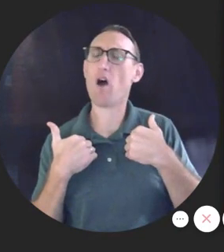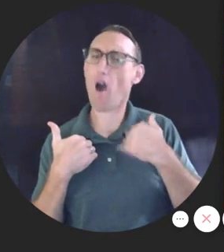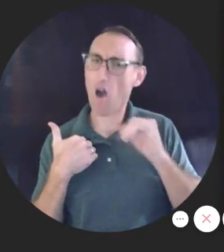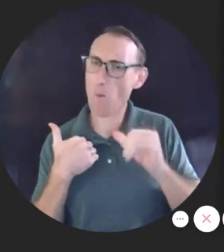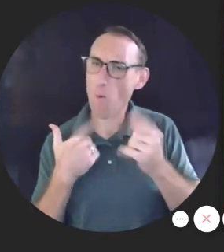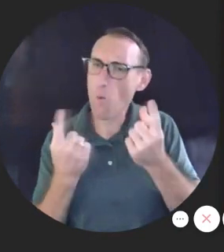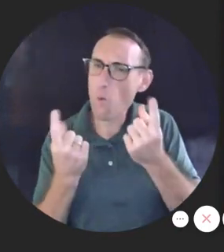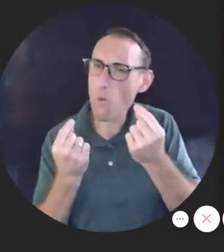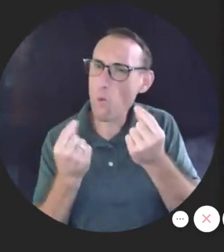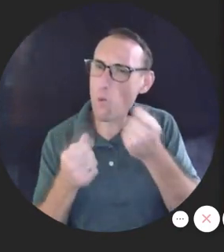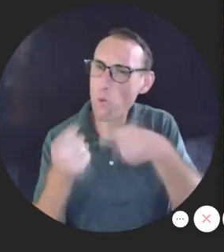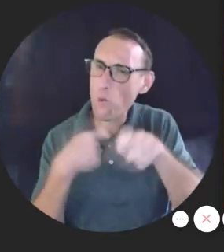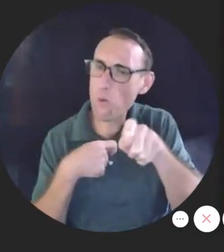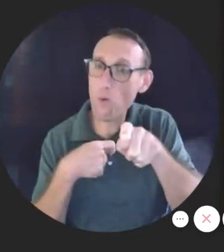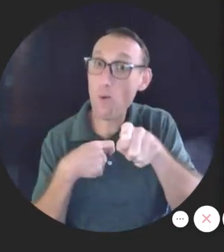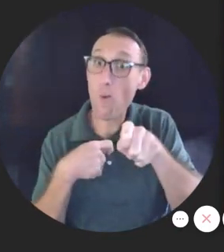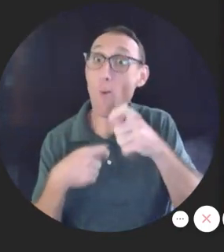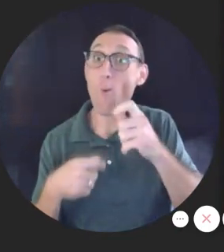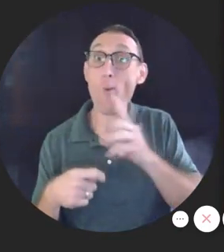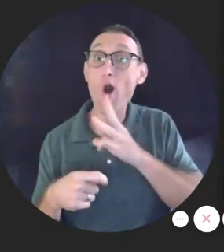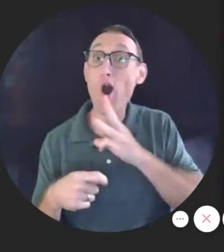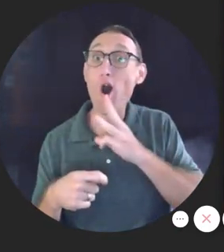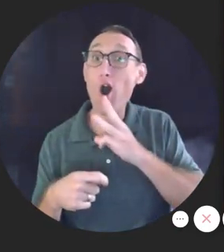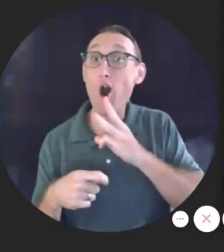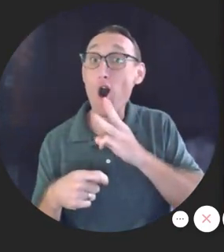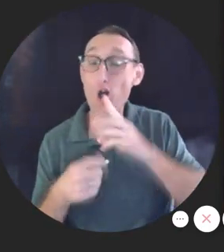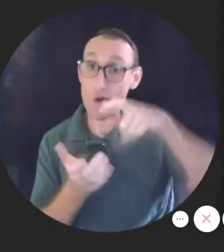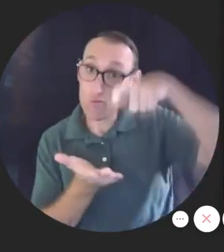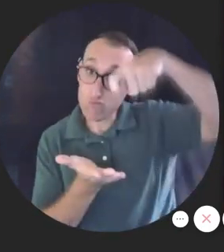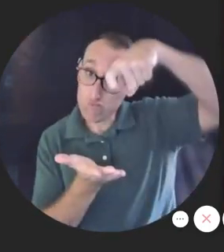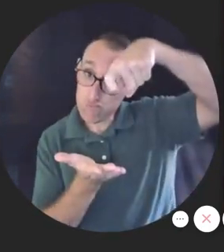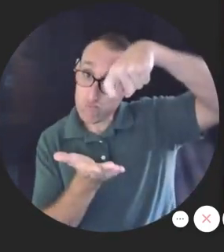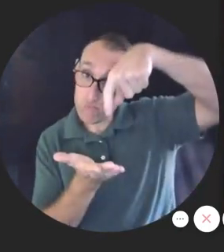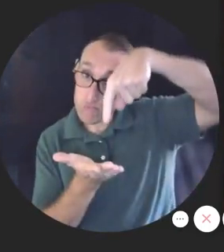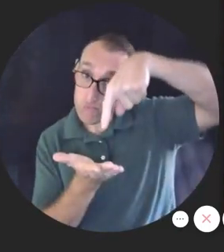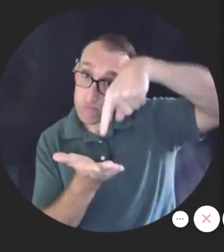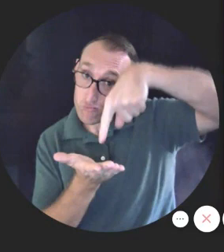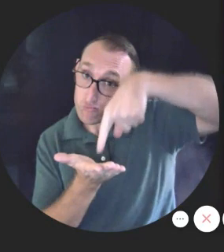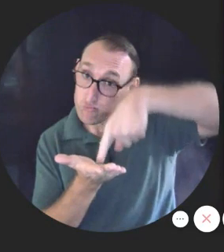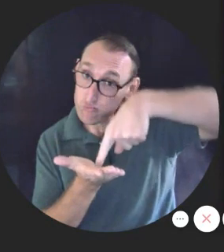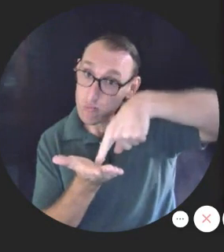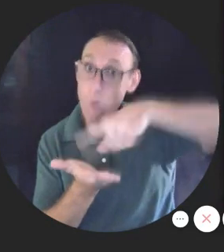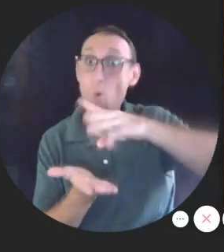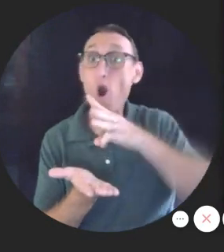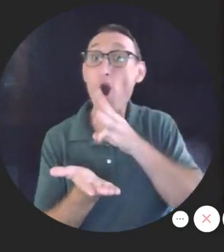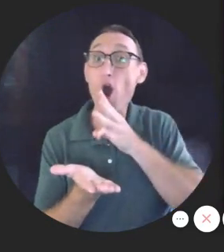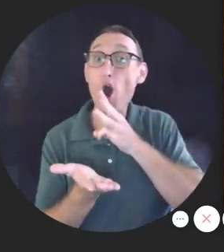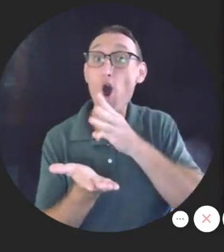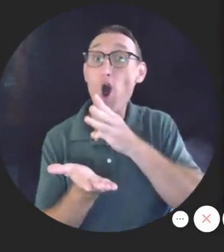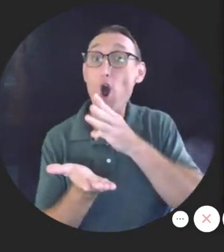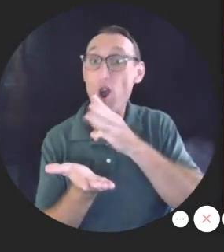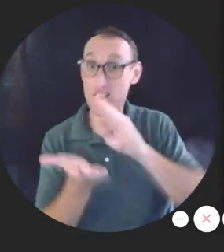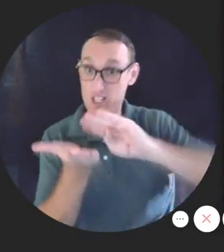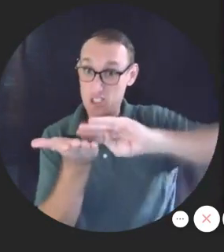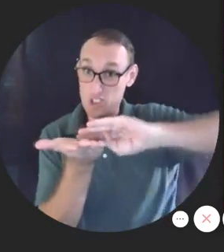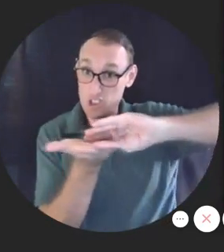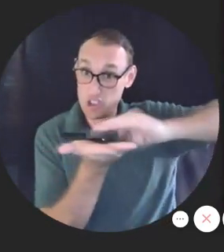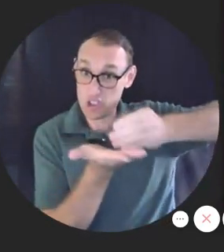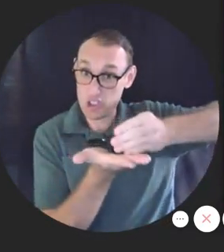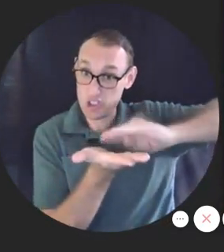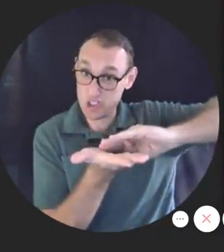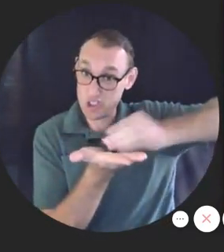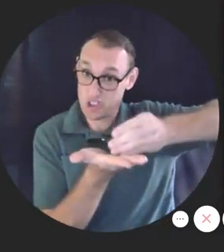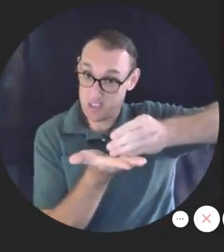that shape. So if I place a drop of water in the middle of this plastic, will it make a